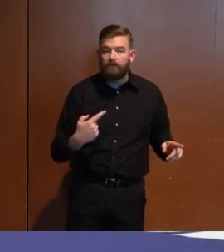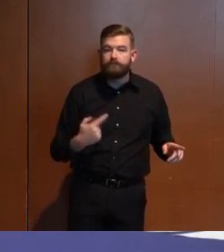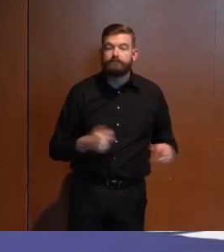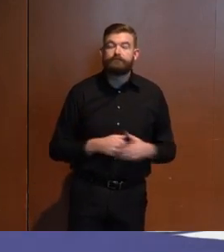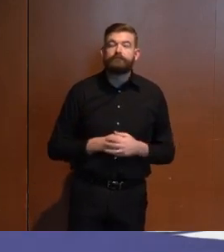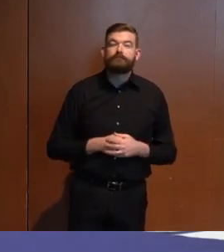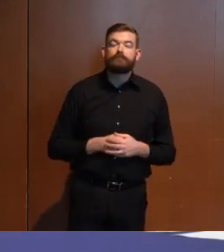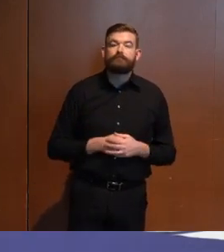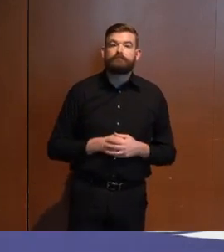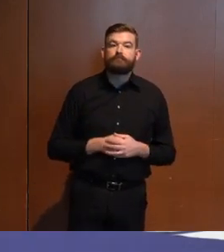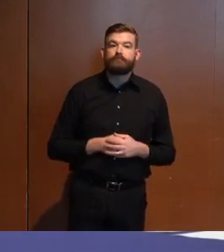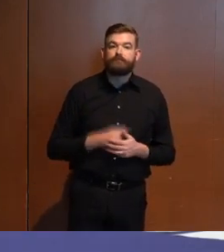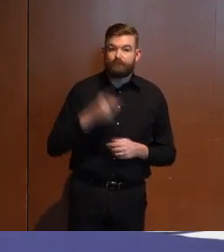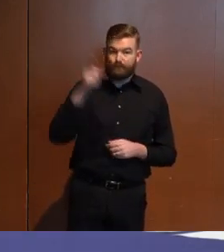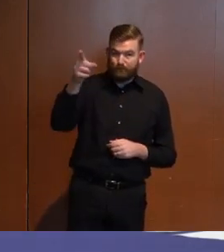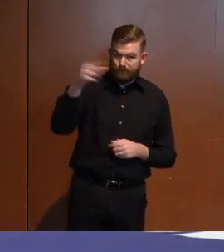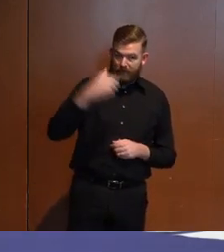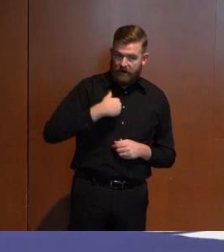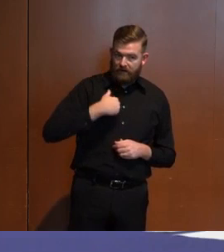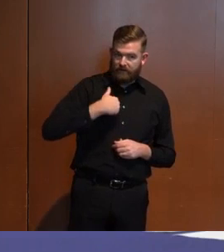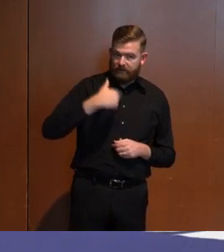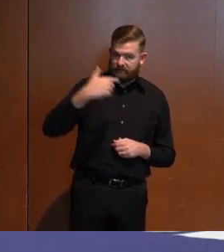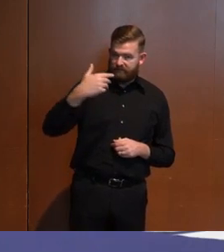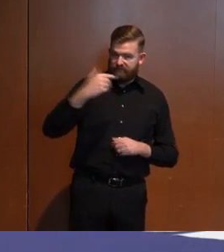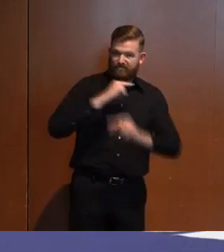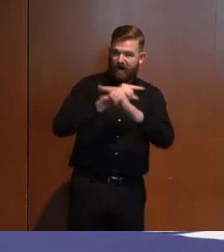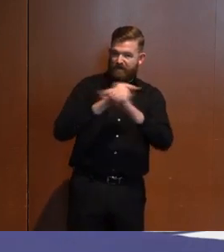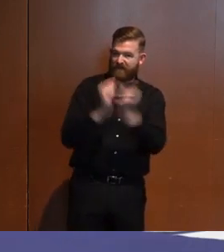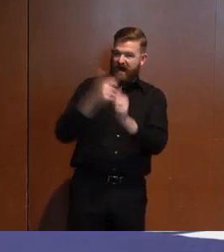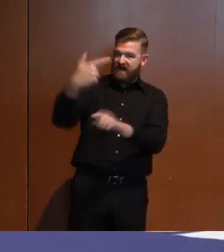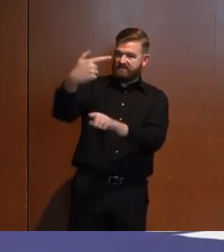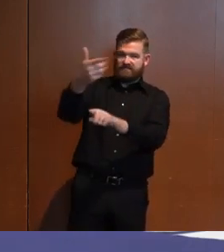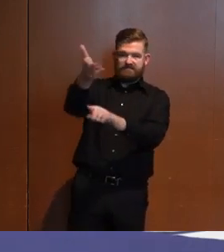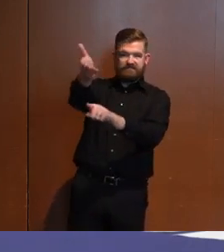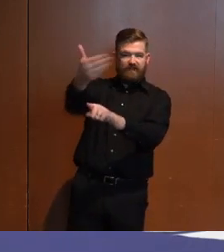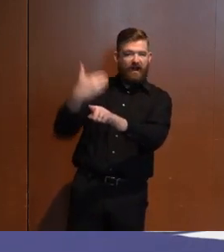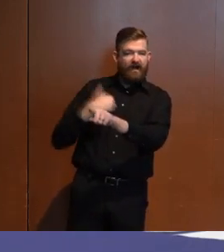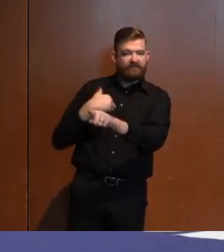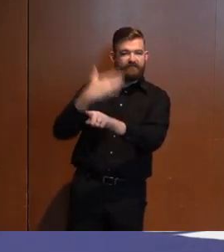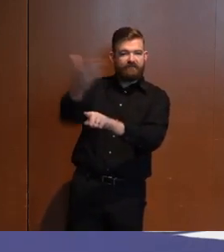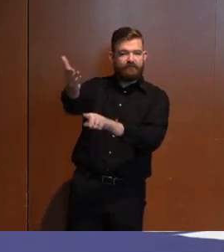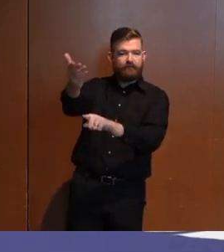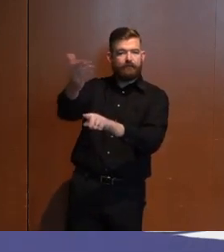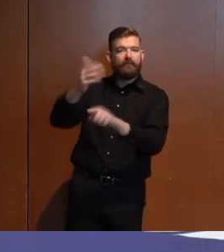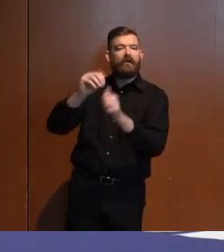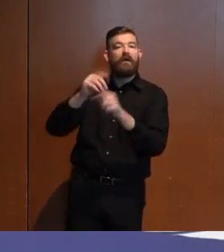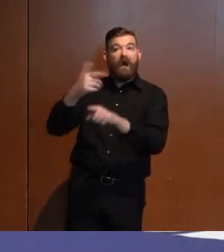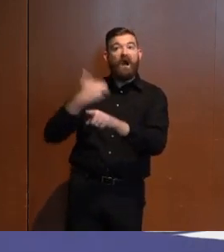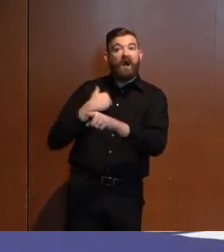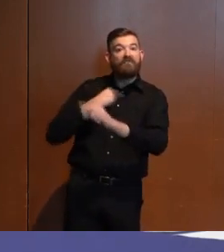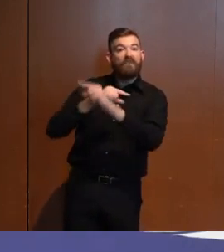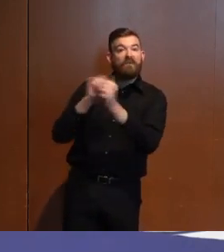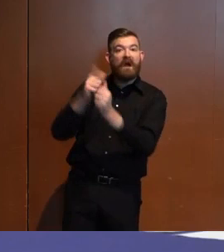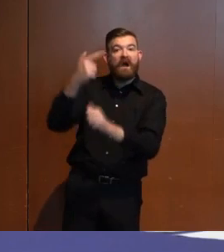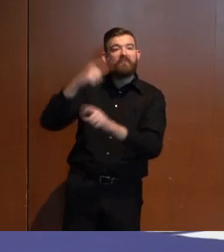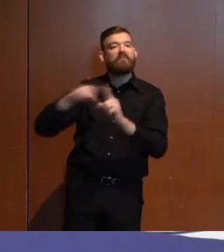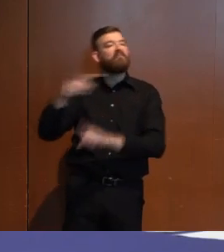rights? Yeah, listen, first of all, it's good to have you back. You and I think, have a philosophical disagreement at a very basic